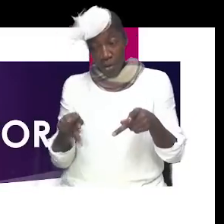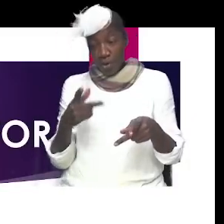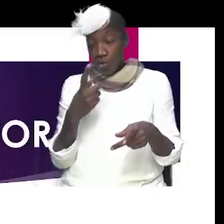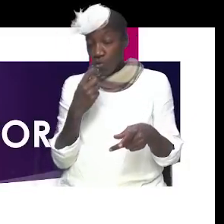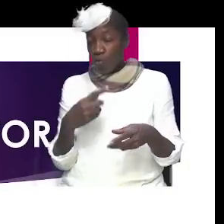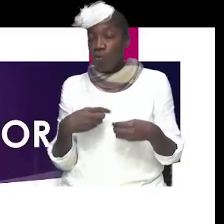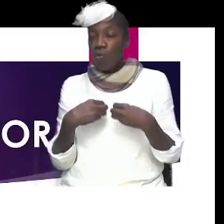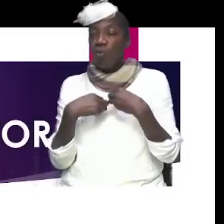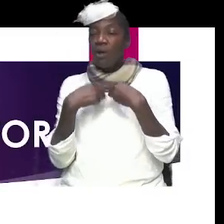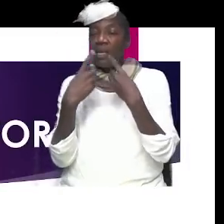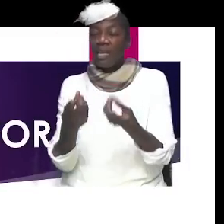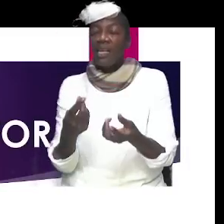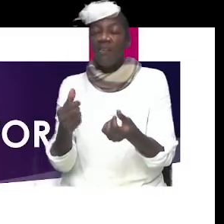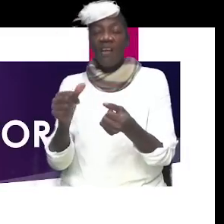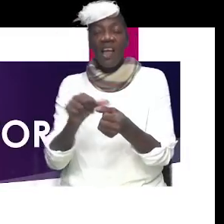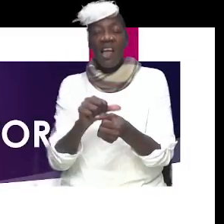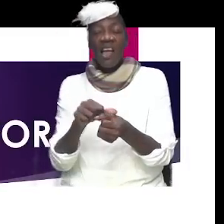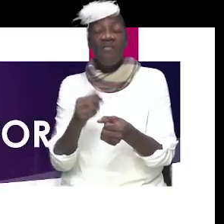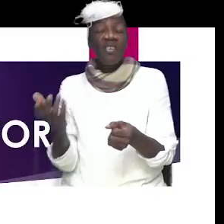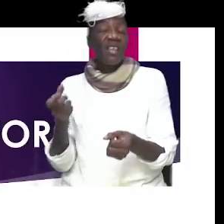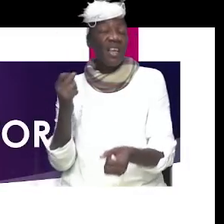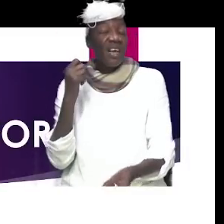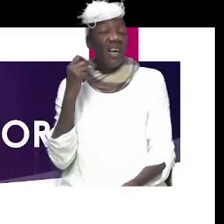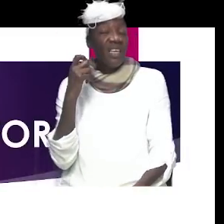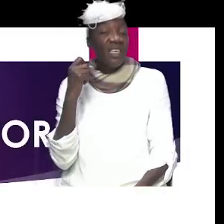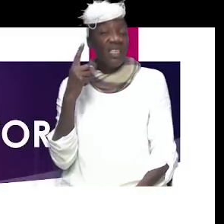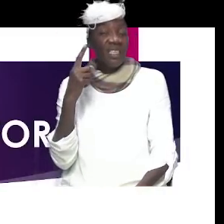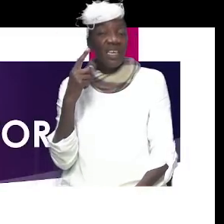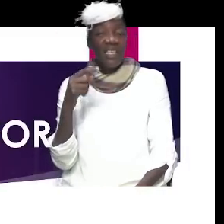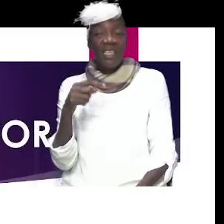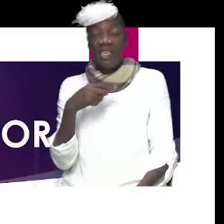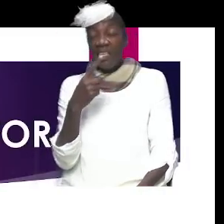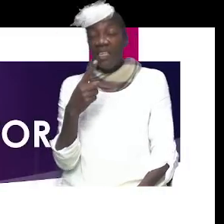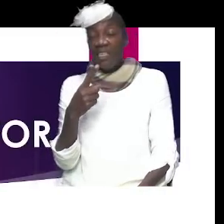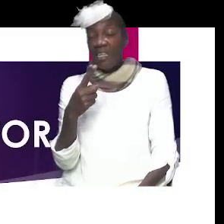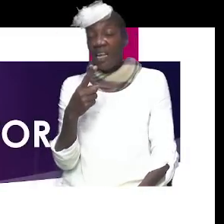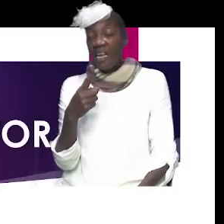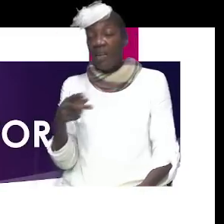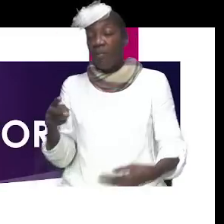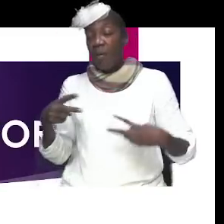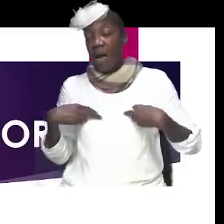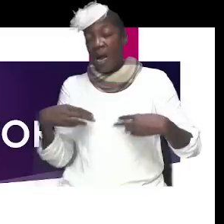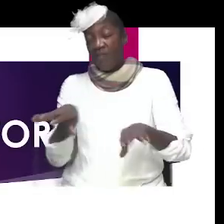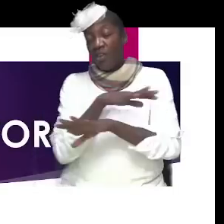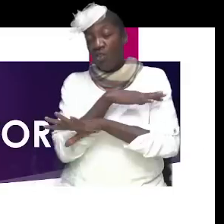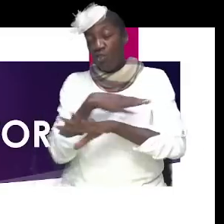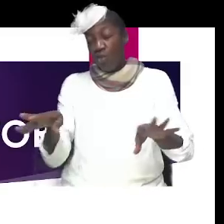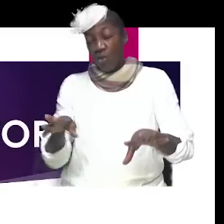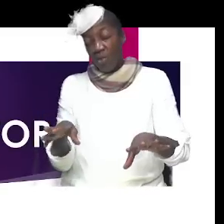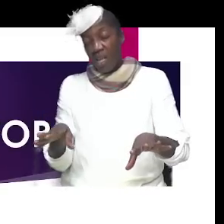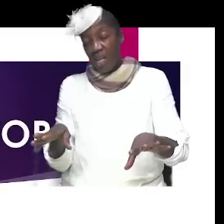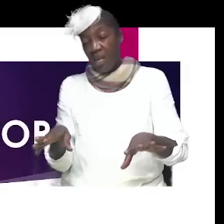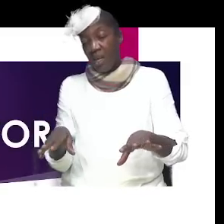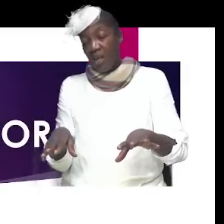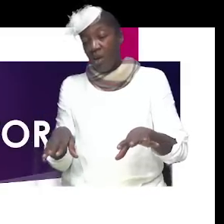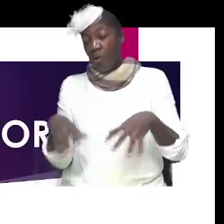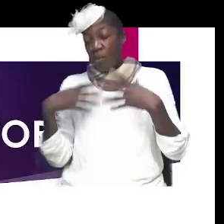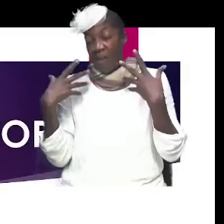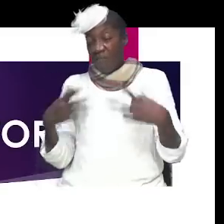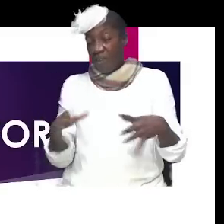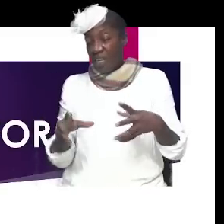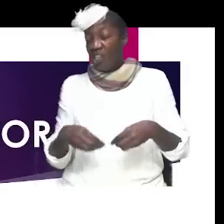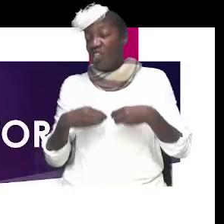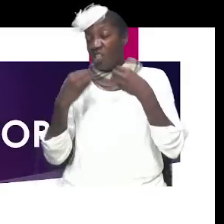everything. Understand that I'm going to have nothing after I do this. But because of the cause, because it is